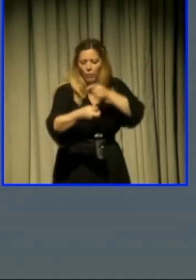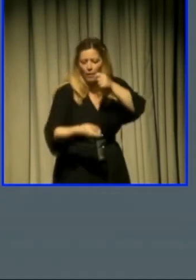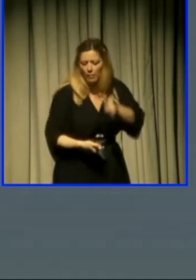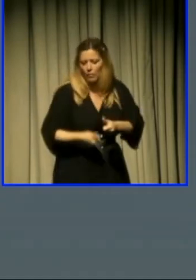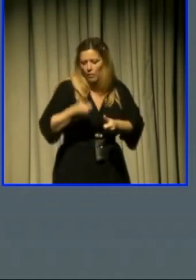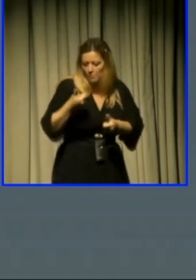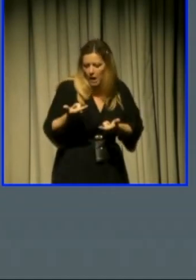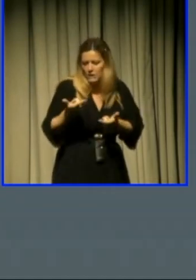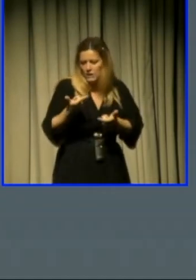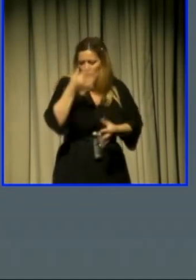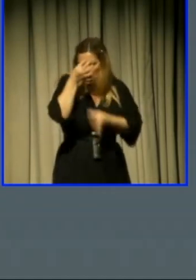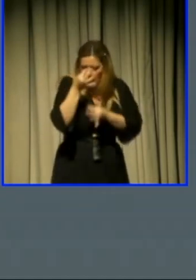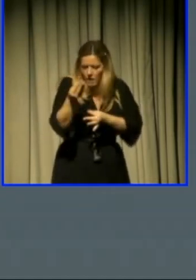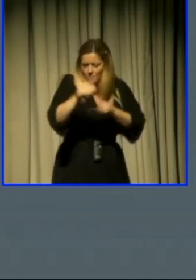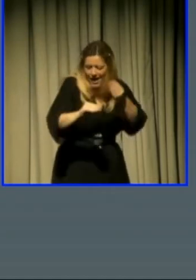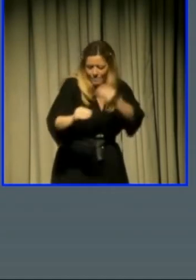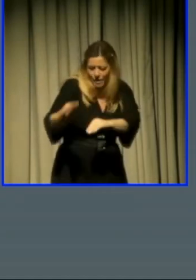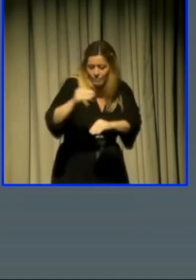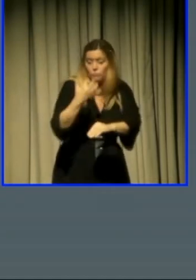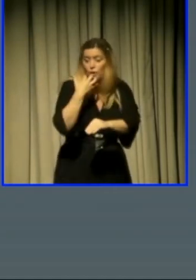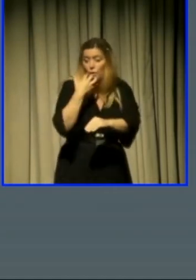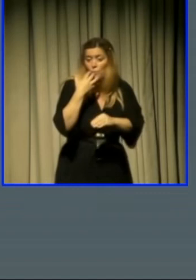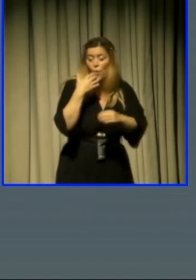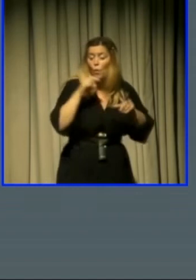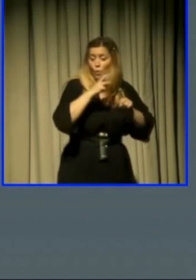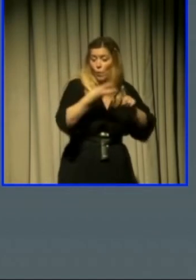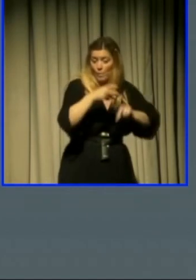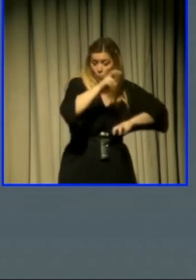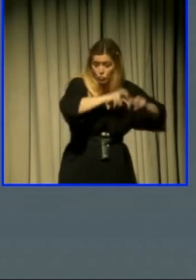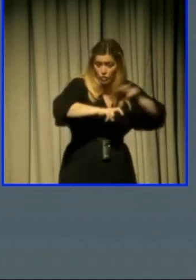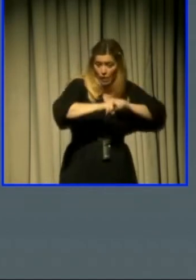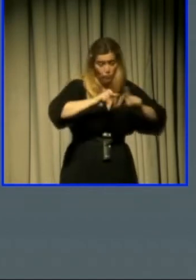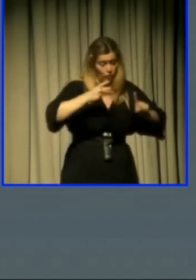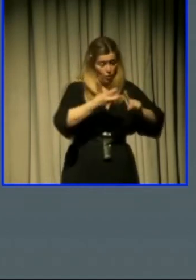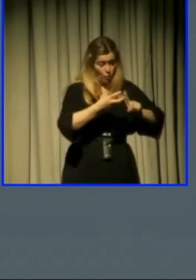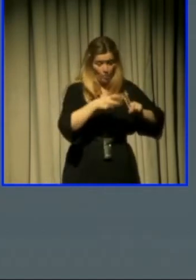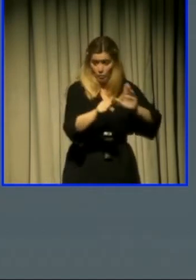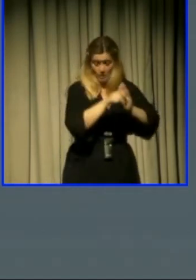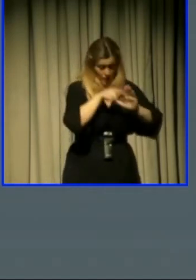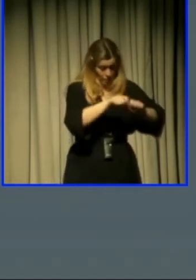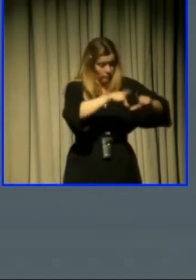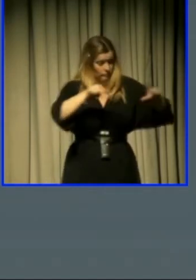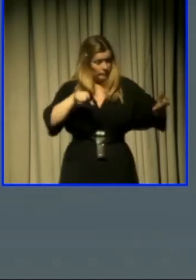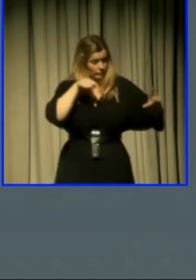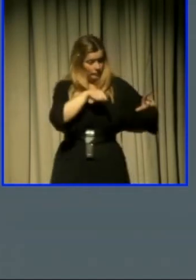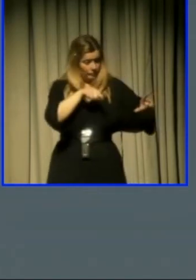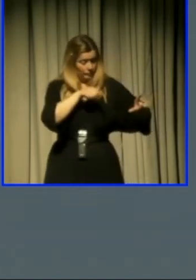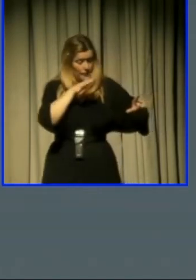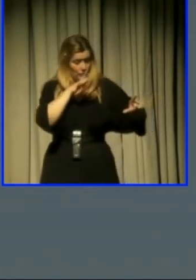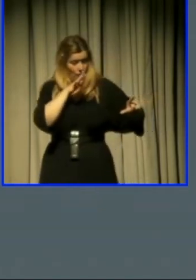browser, when you log on to a brand's web page, it's turning more and more like a